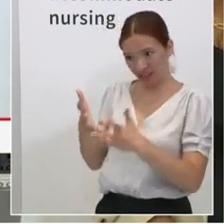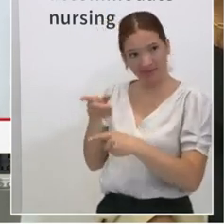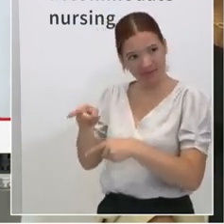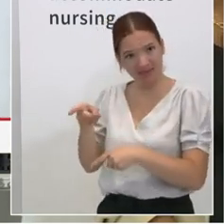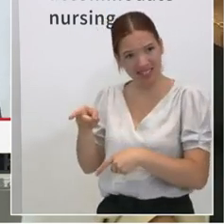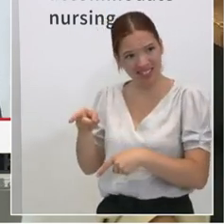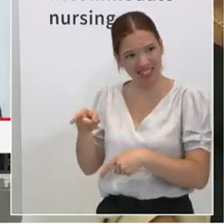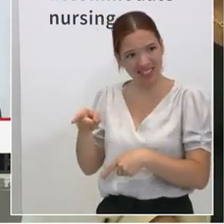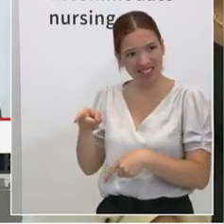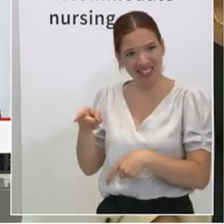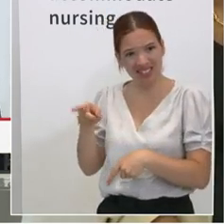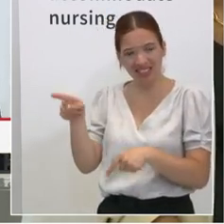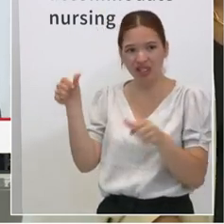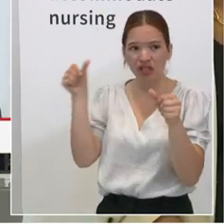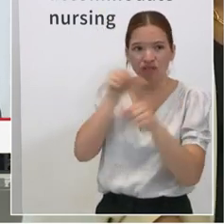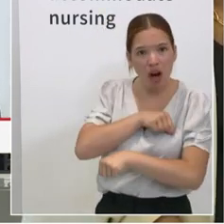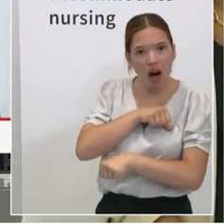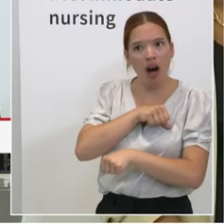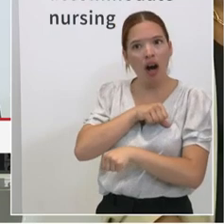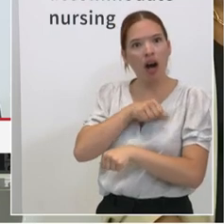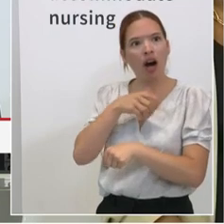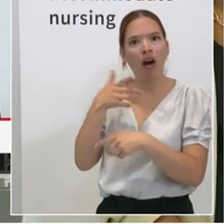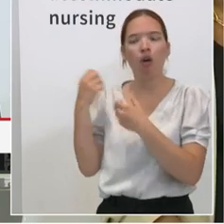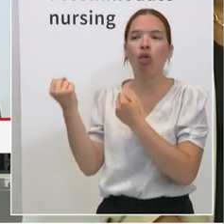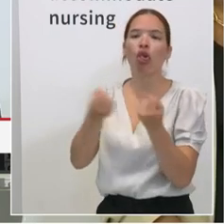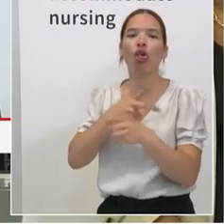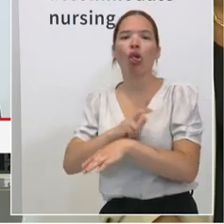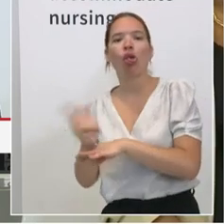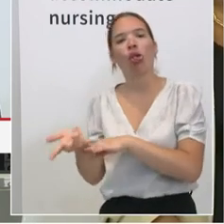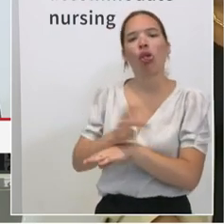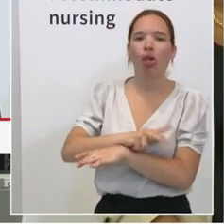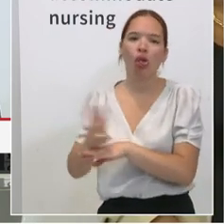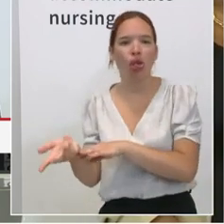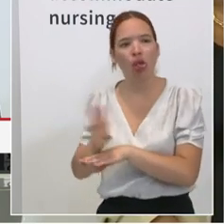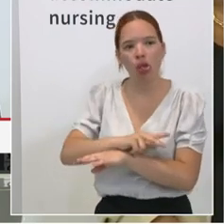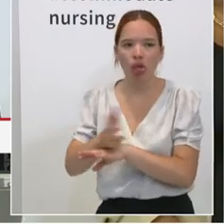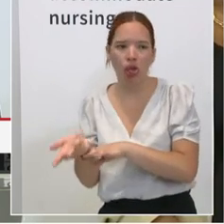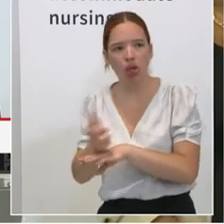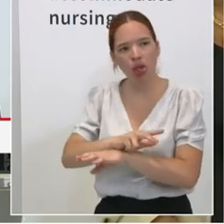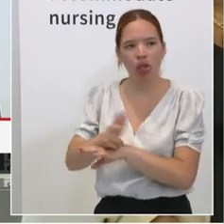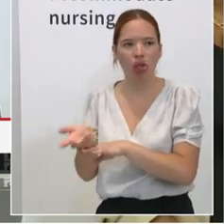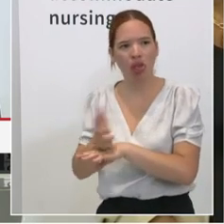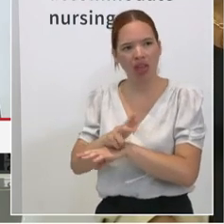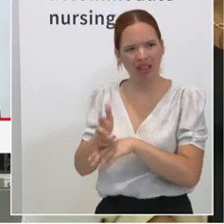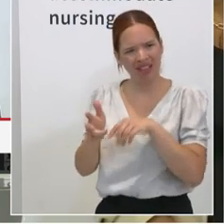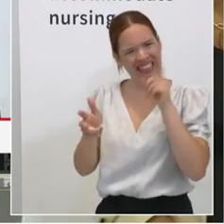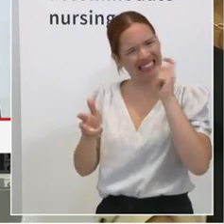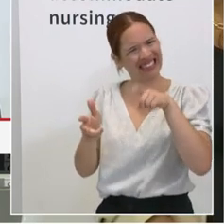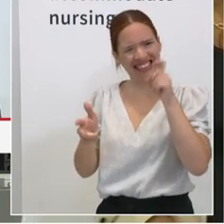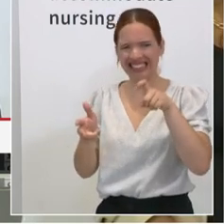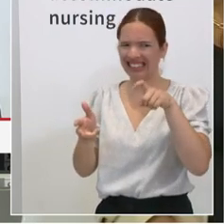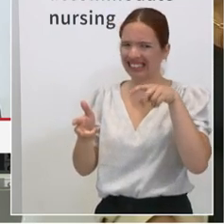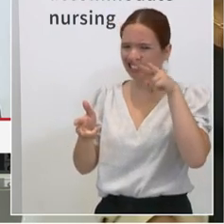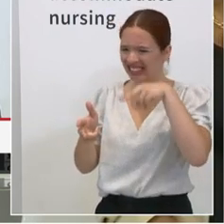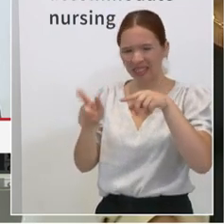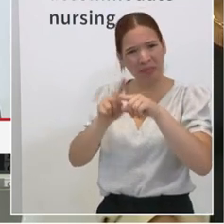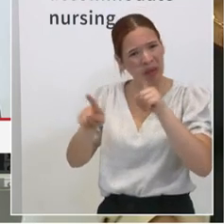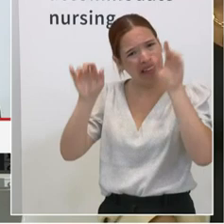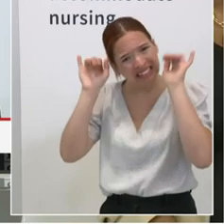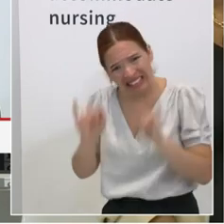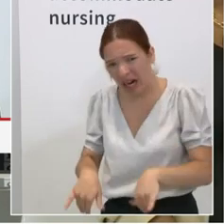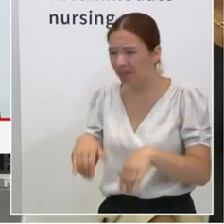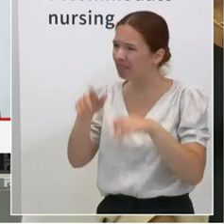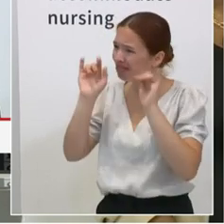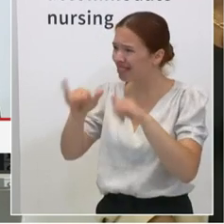point, had been more than compliant with the terms of her probation, which is why her probation was reduced to